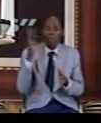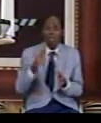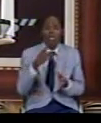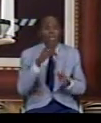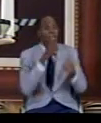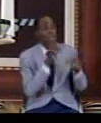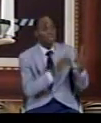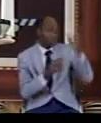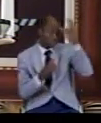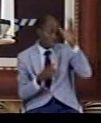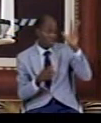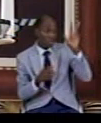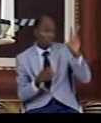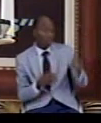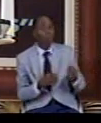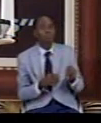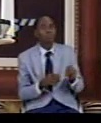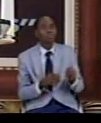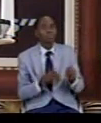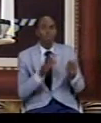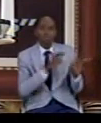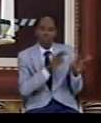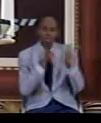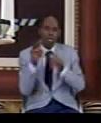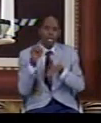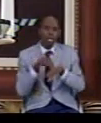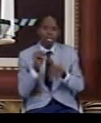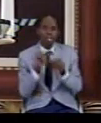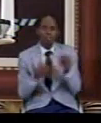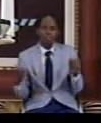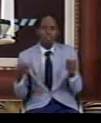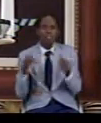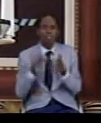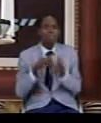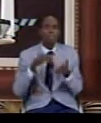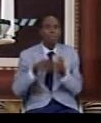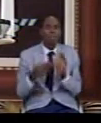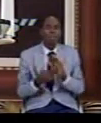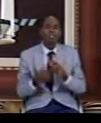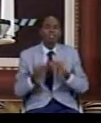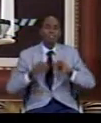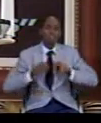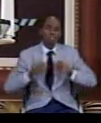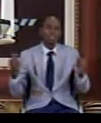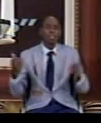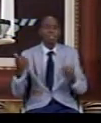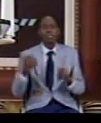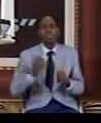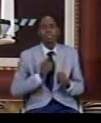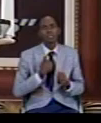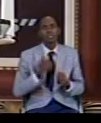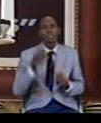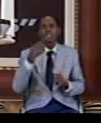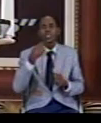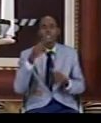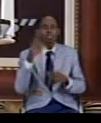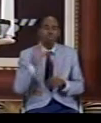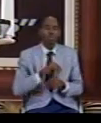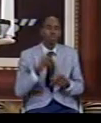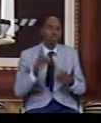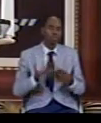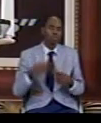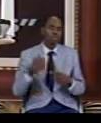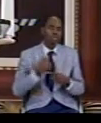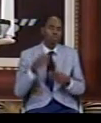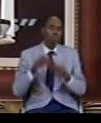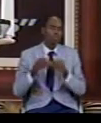say no. Actually, as you look at everything, number one, it means deny self. Say no to self. Number